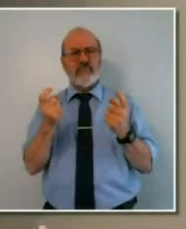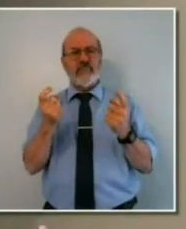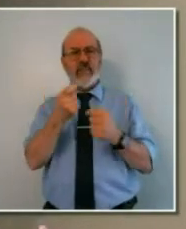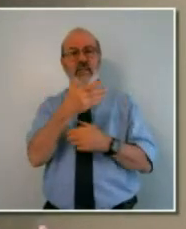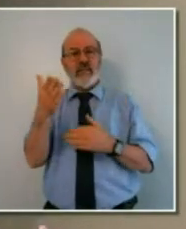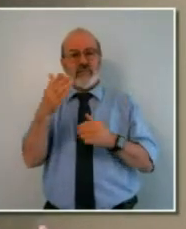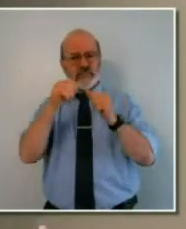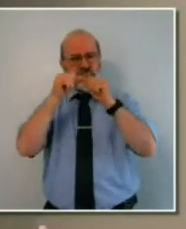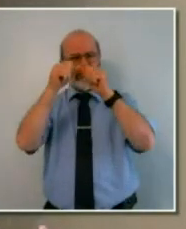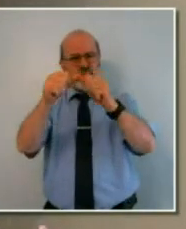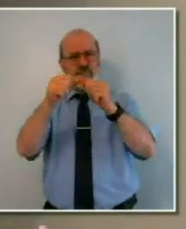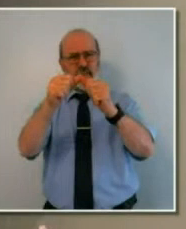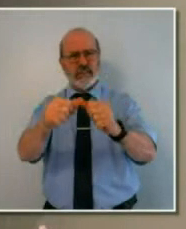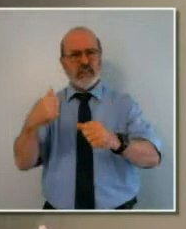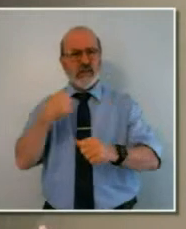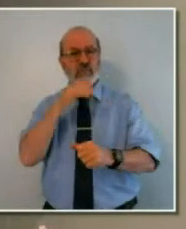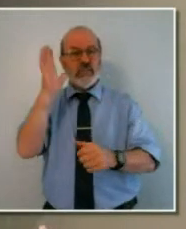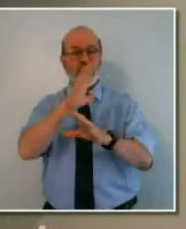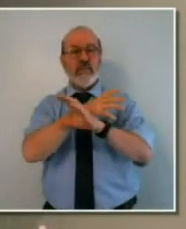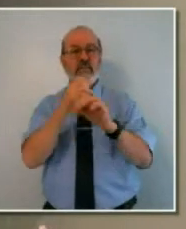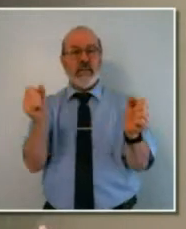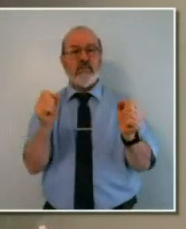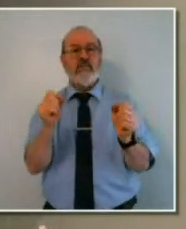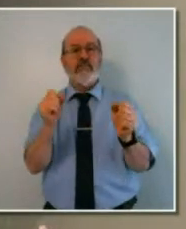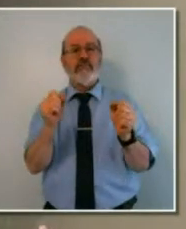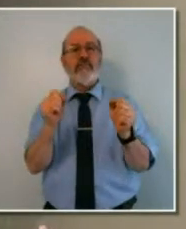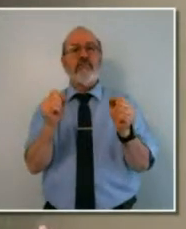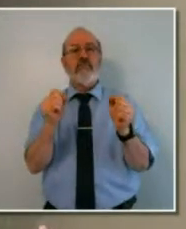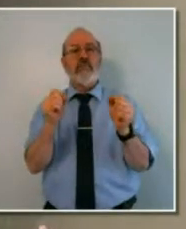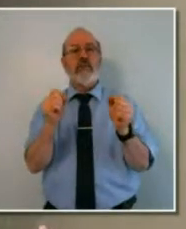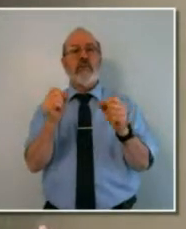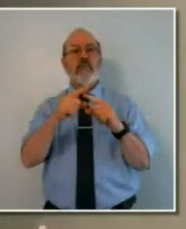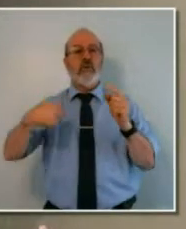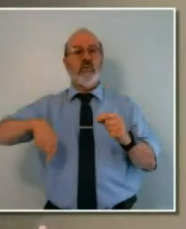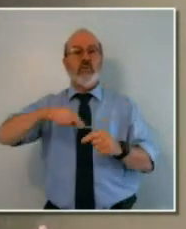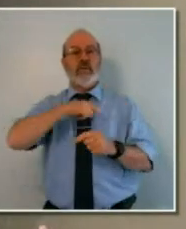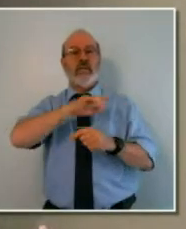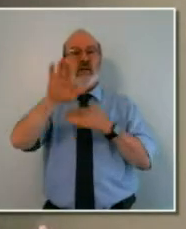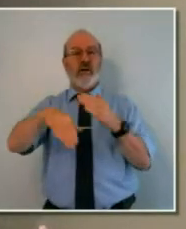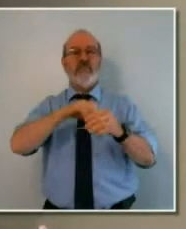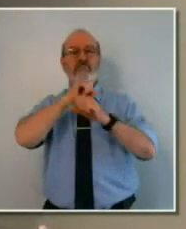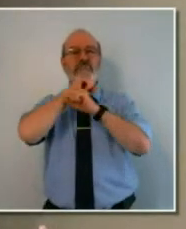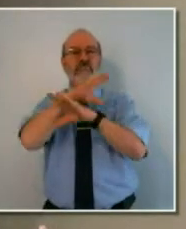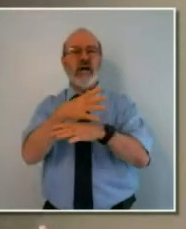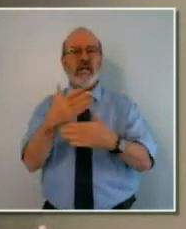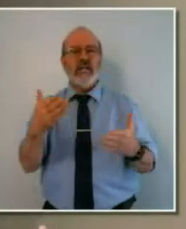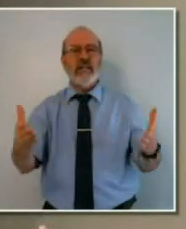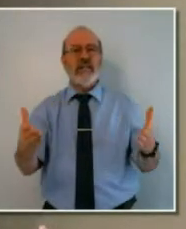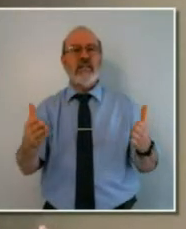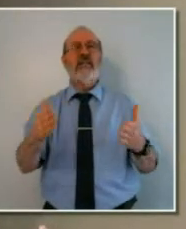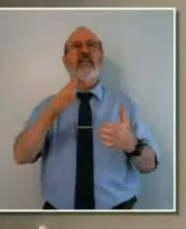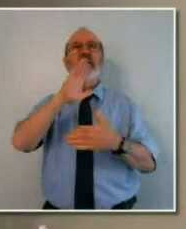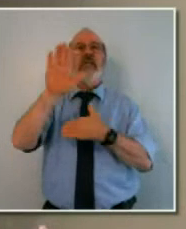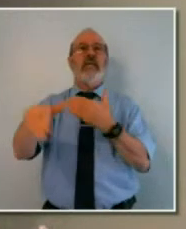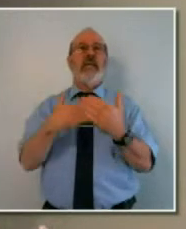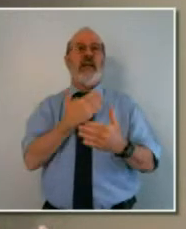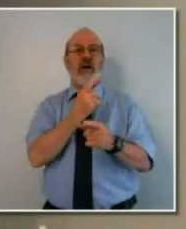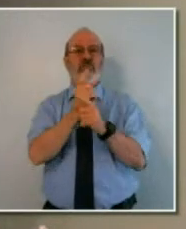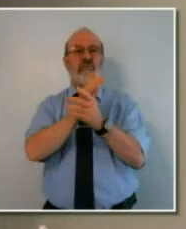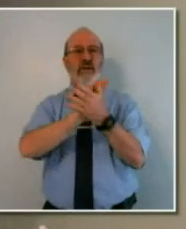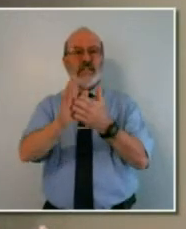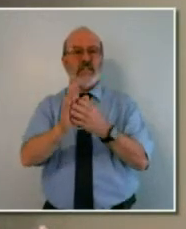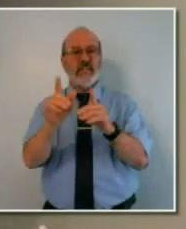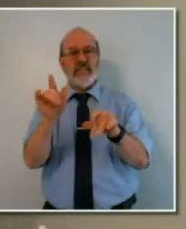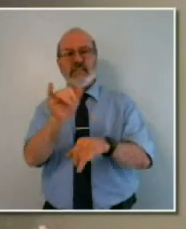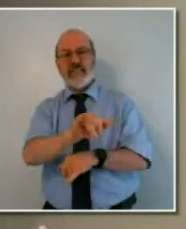continuance, and we shall be saved. But we are all as an unclean thing, and all our righteousnesses are